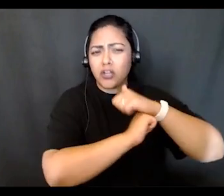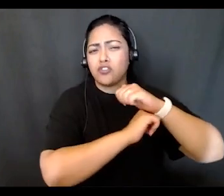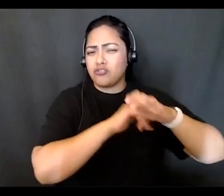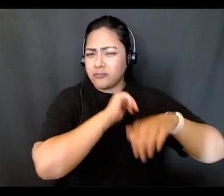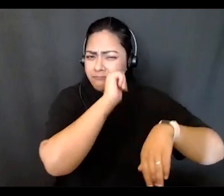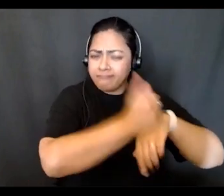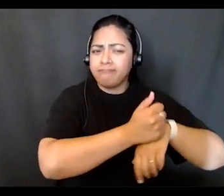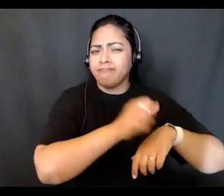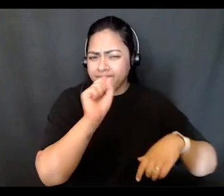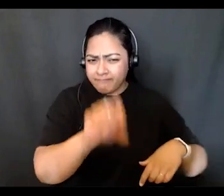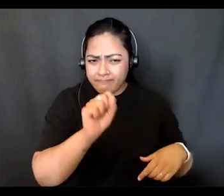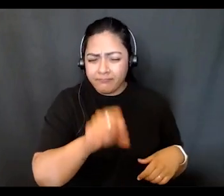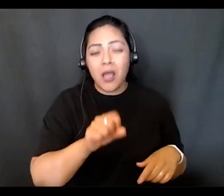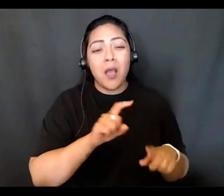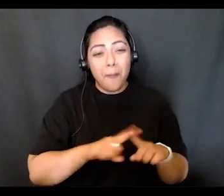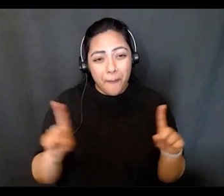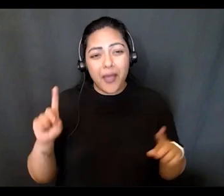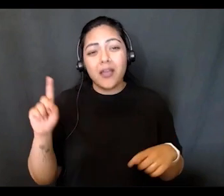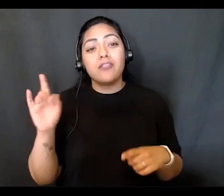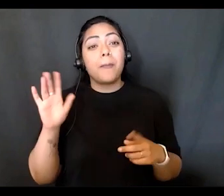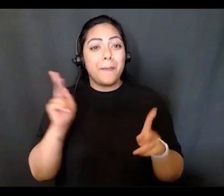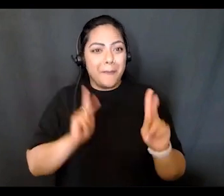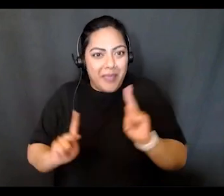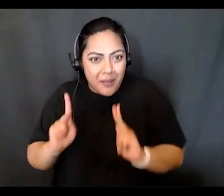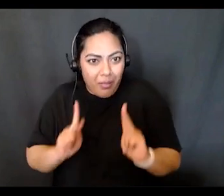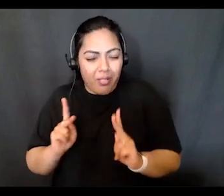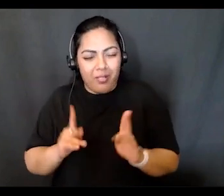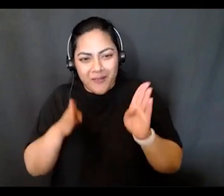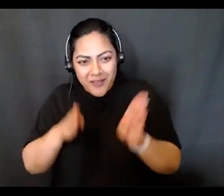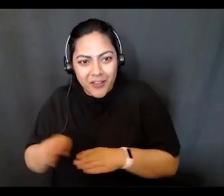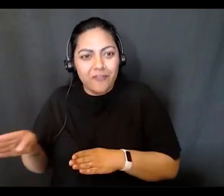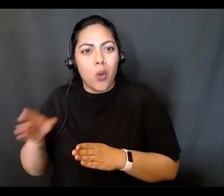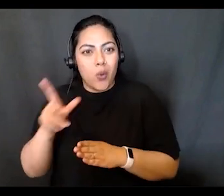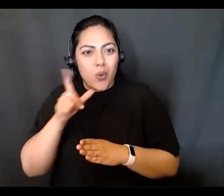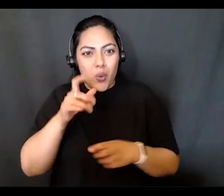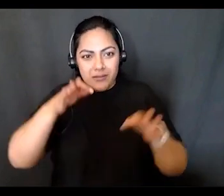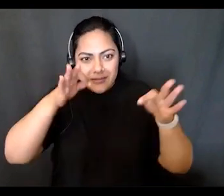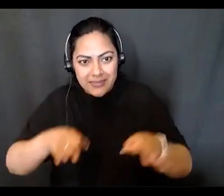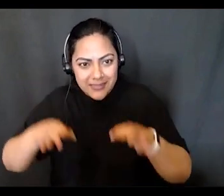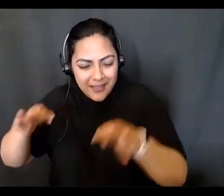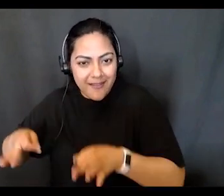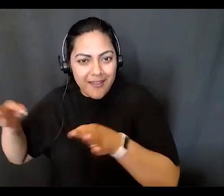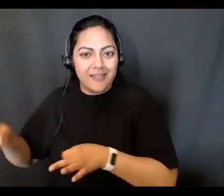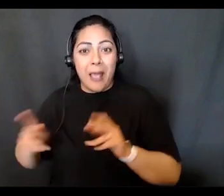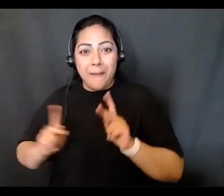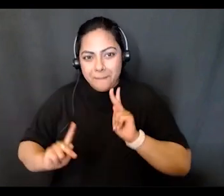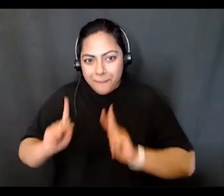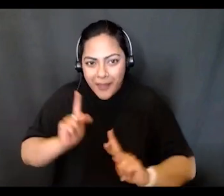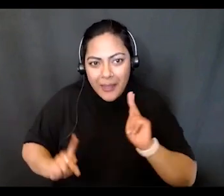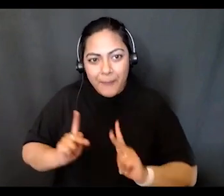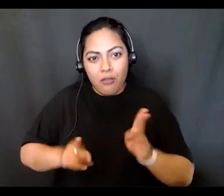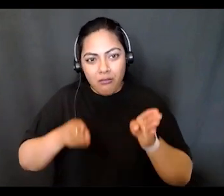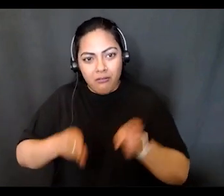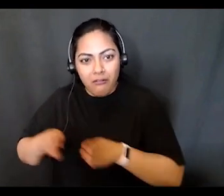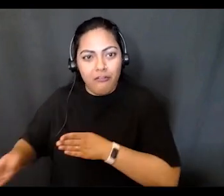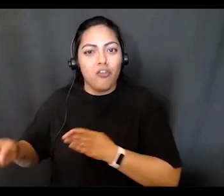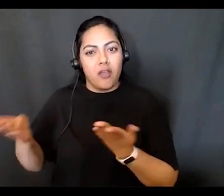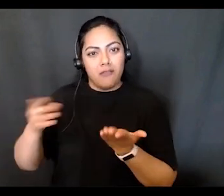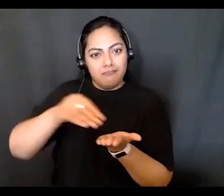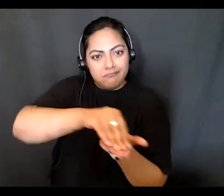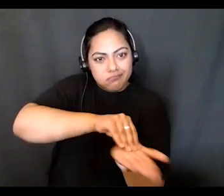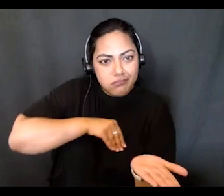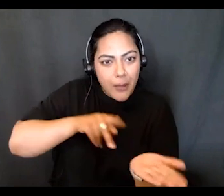is people. It is people writing policies. It is people making decisions. People deciding what to fund, what not to